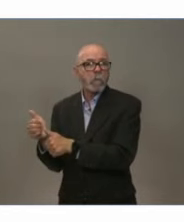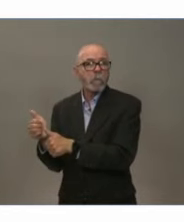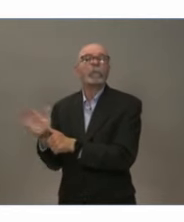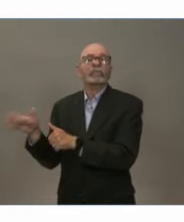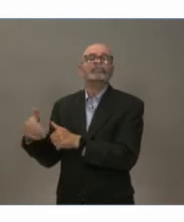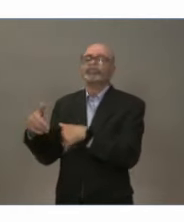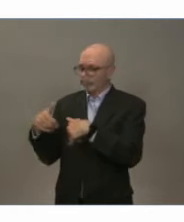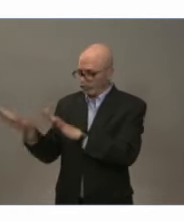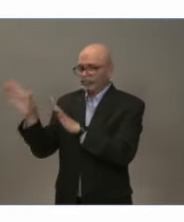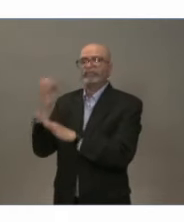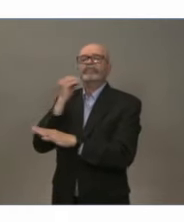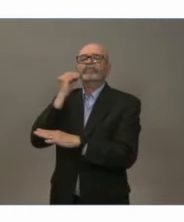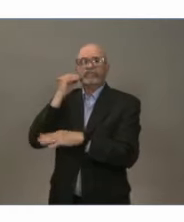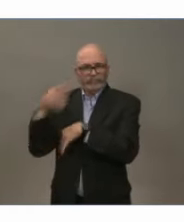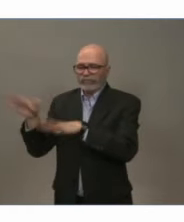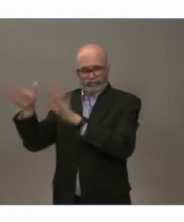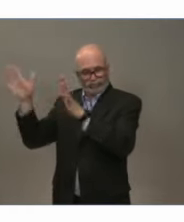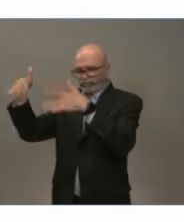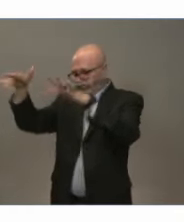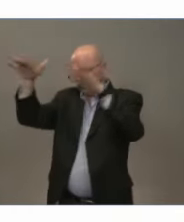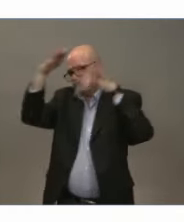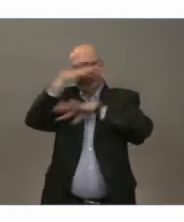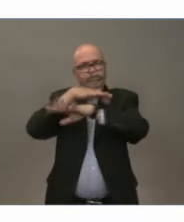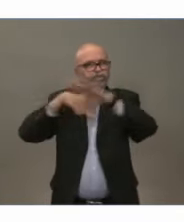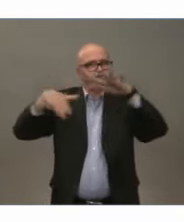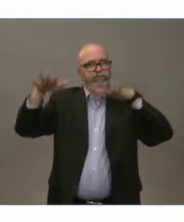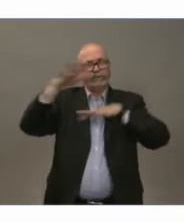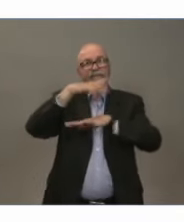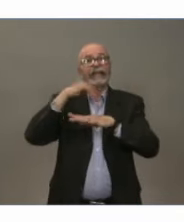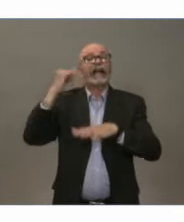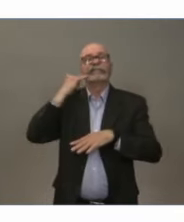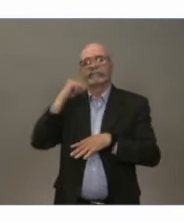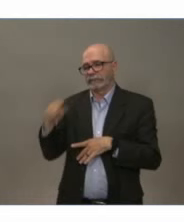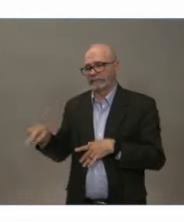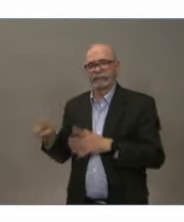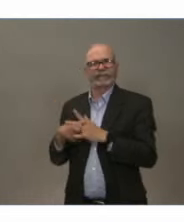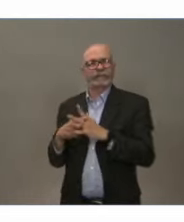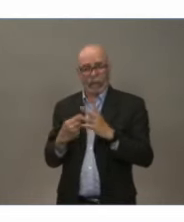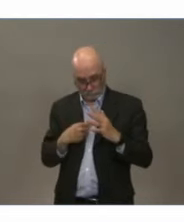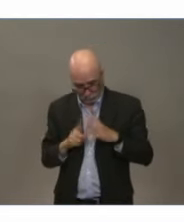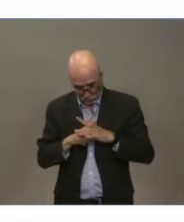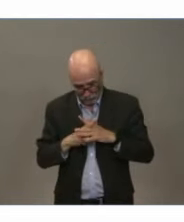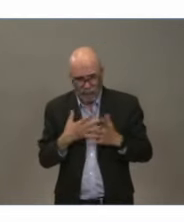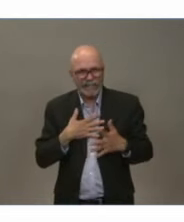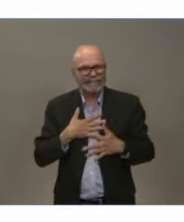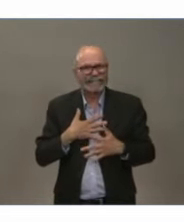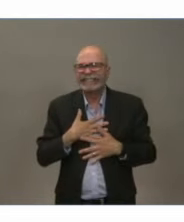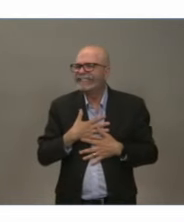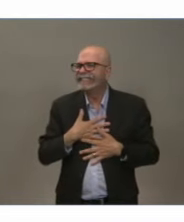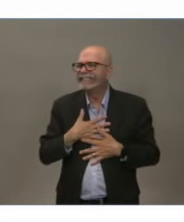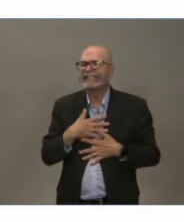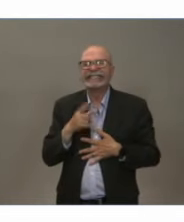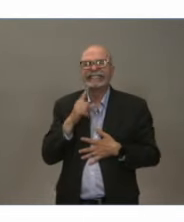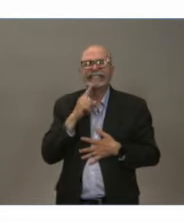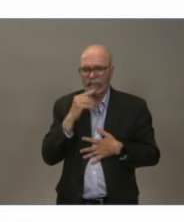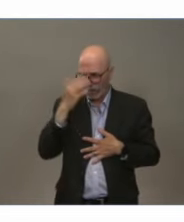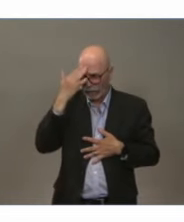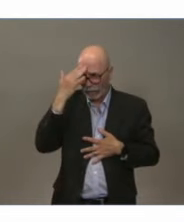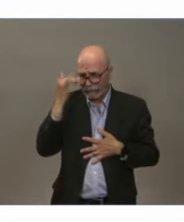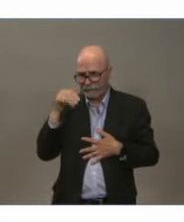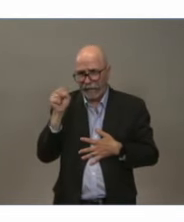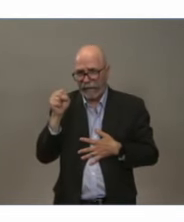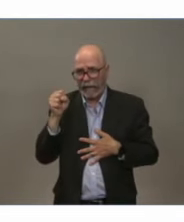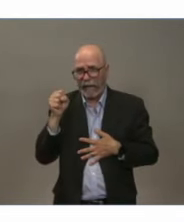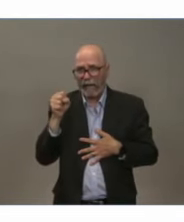as other Nova Scotians need to be. However, if you develop symptoms again, which you might, which could be COVID, go through the same